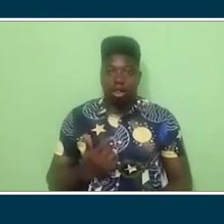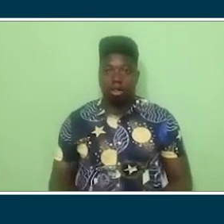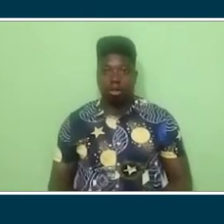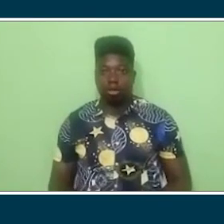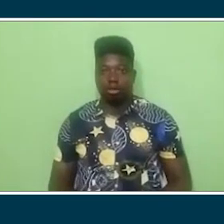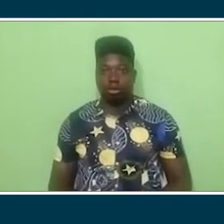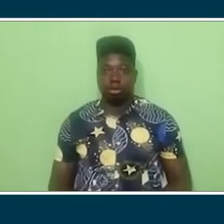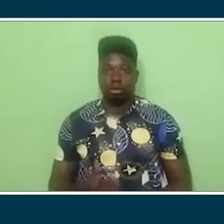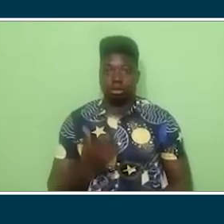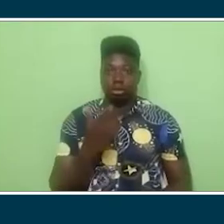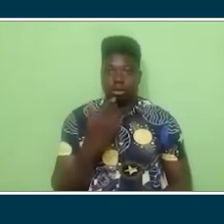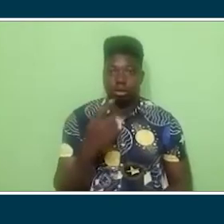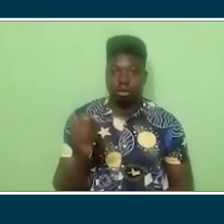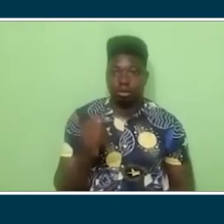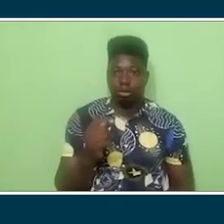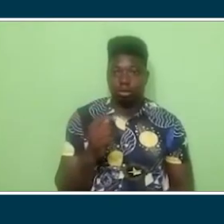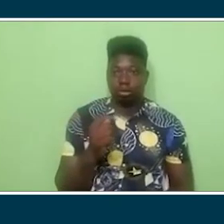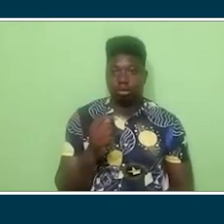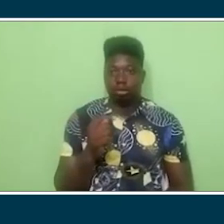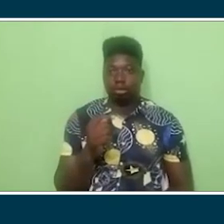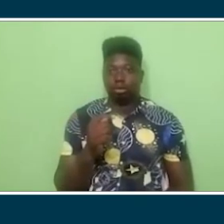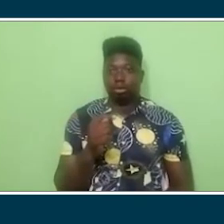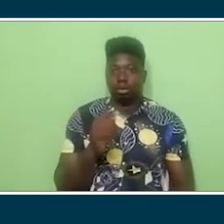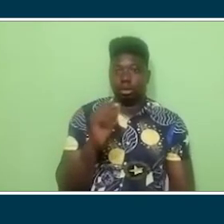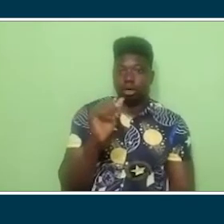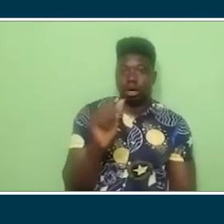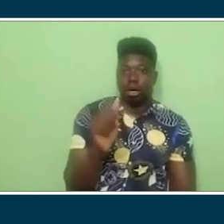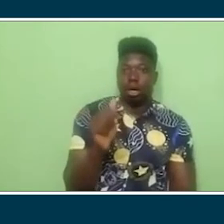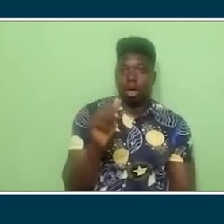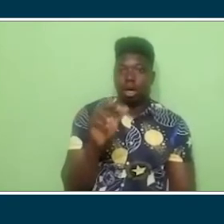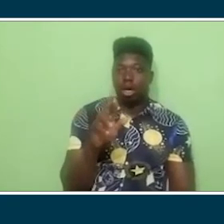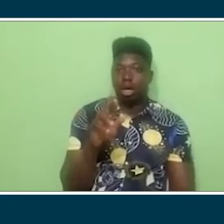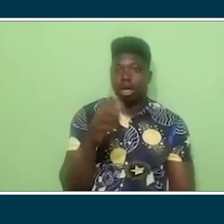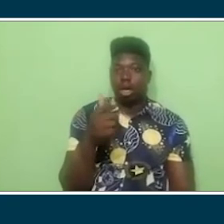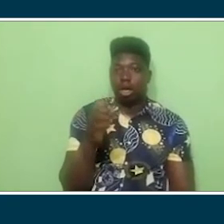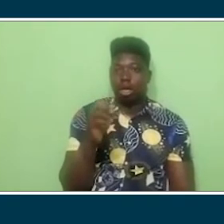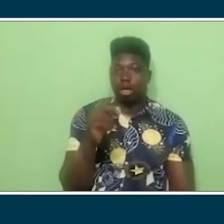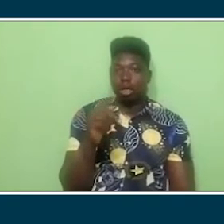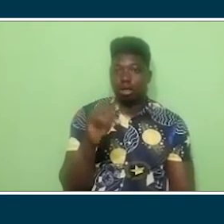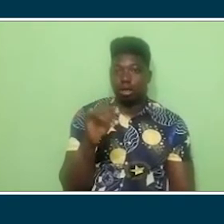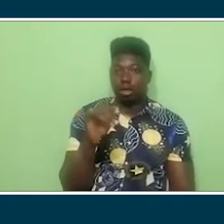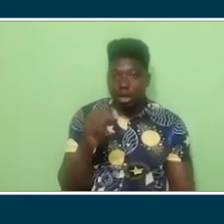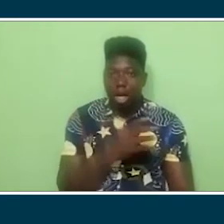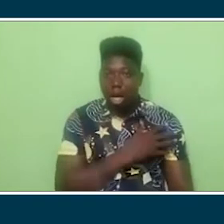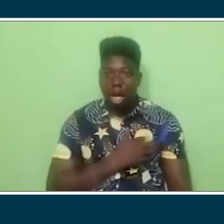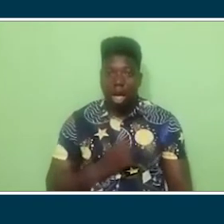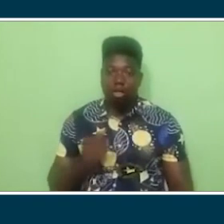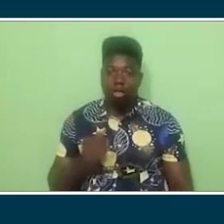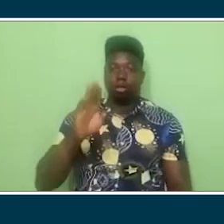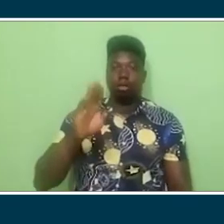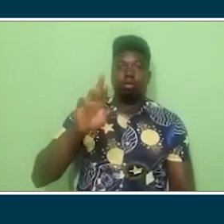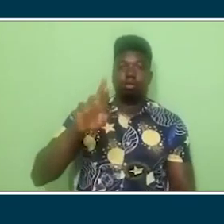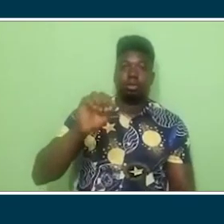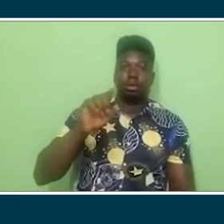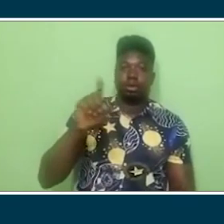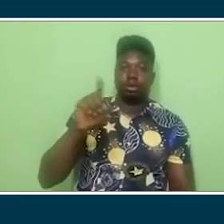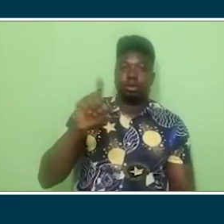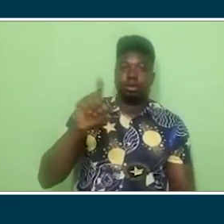Argentinian and Brazilian escarche tradition into the field. So the funa comes from a